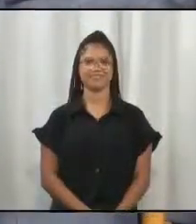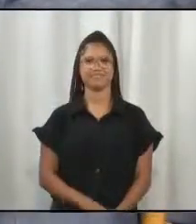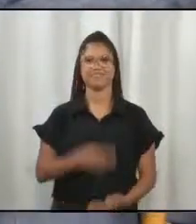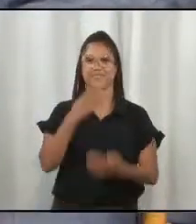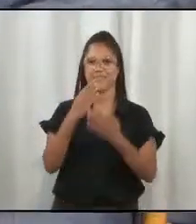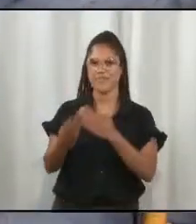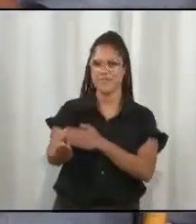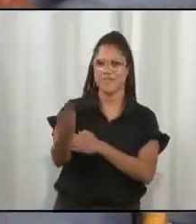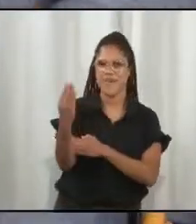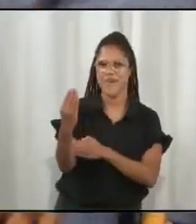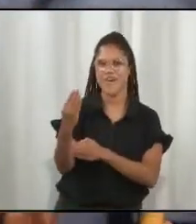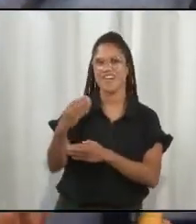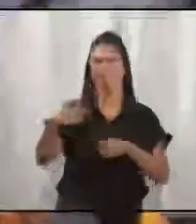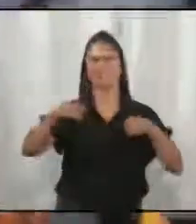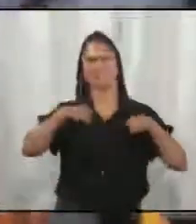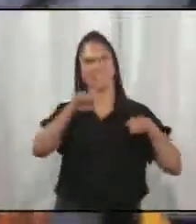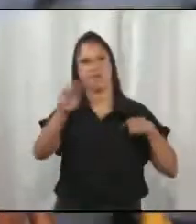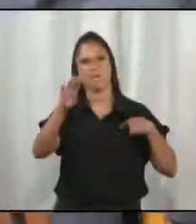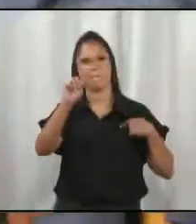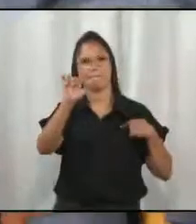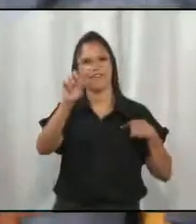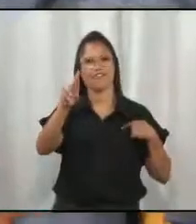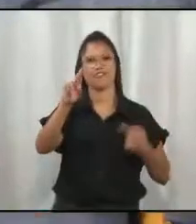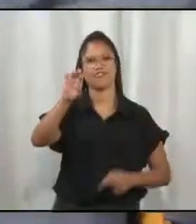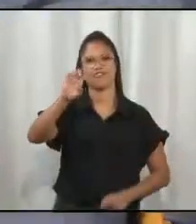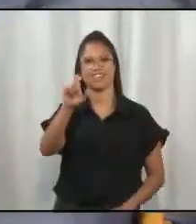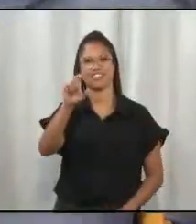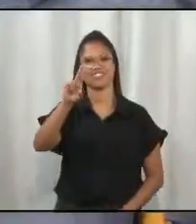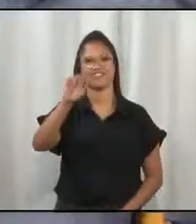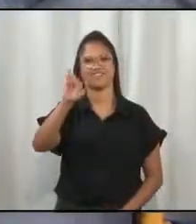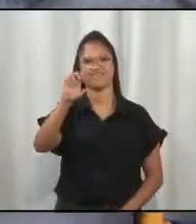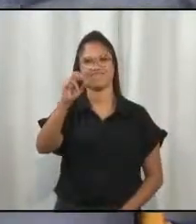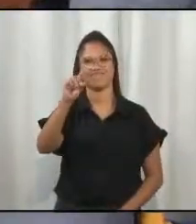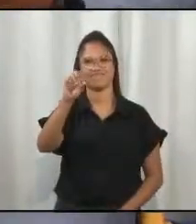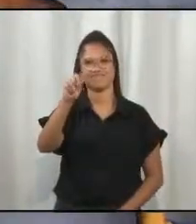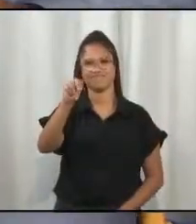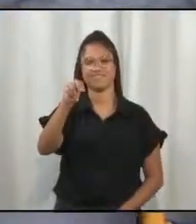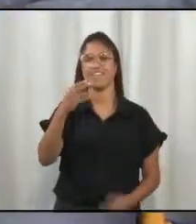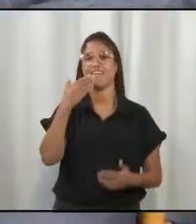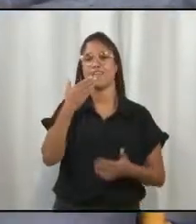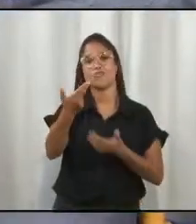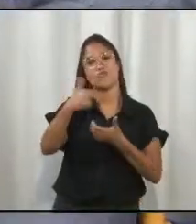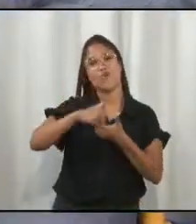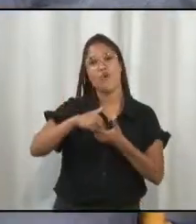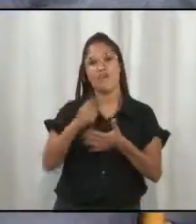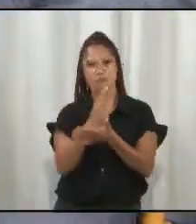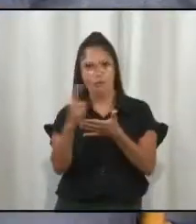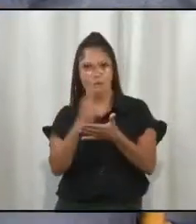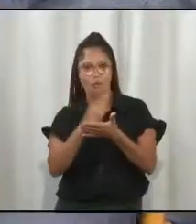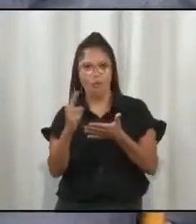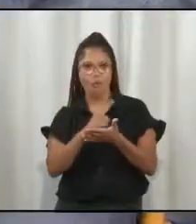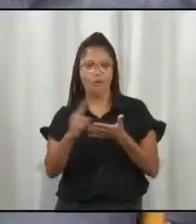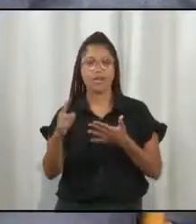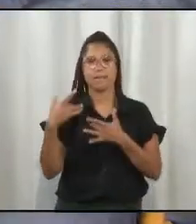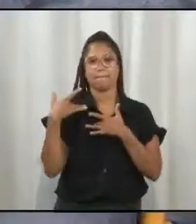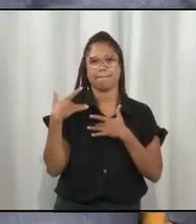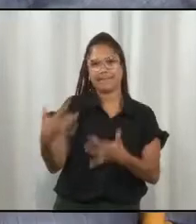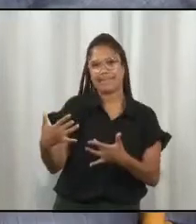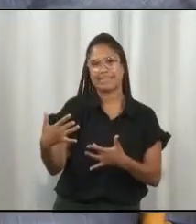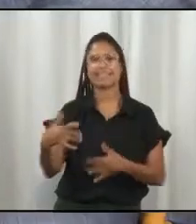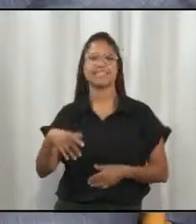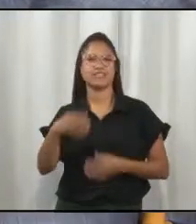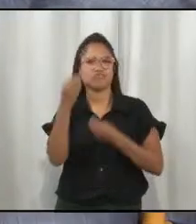Good morning, folks. I'm Long Beach Mayor Rex Richardson. Thanks for joining us today for our weekly live stream where we provide updates on our